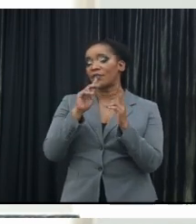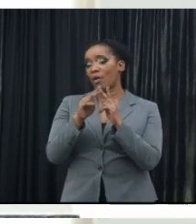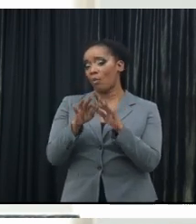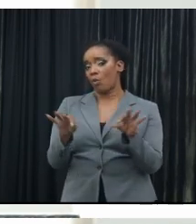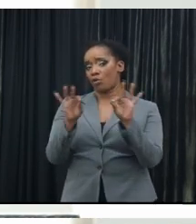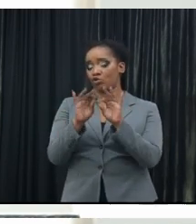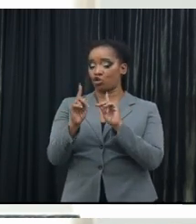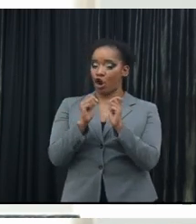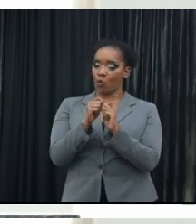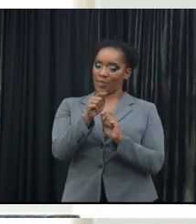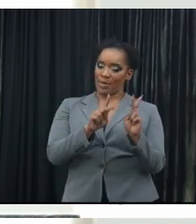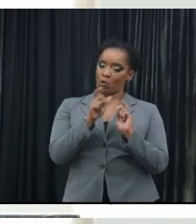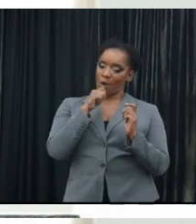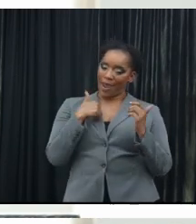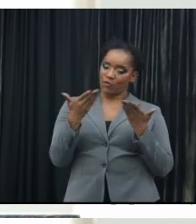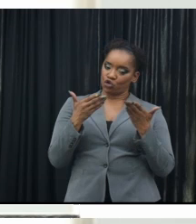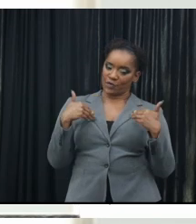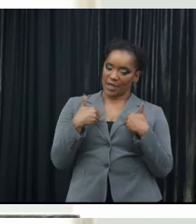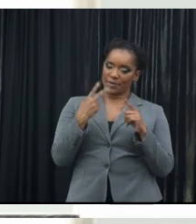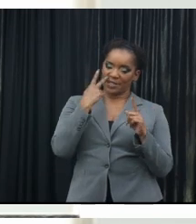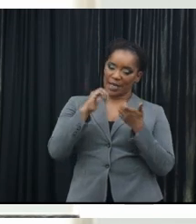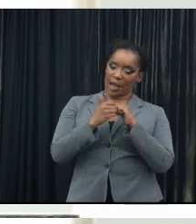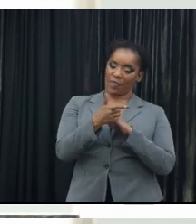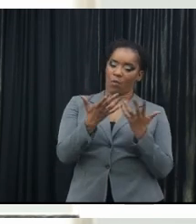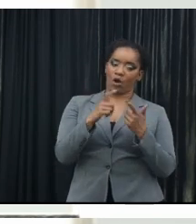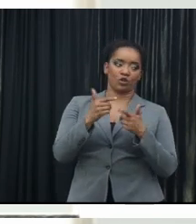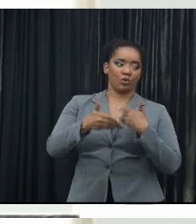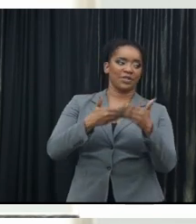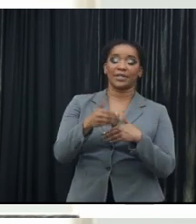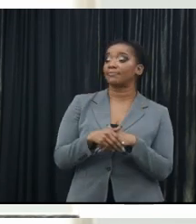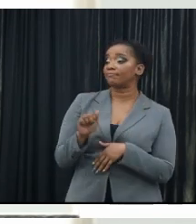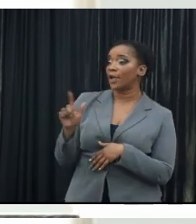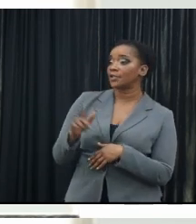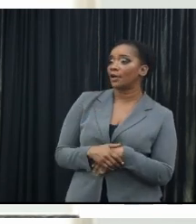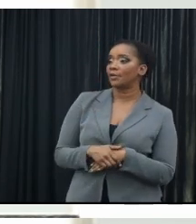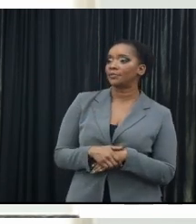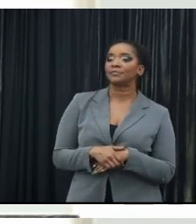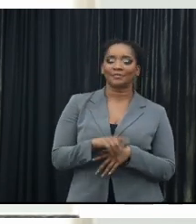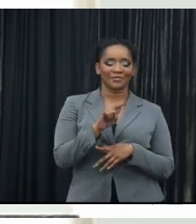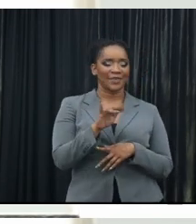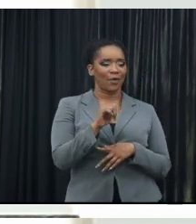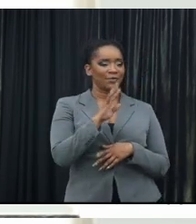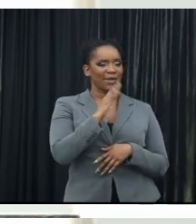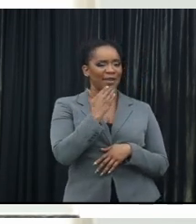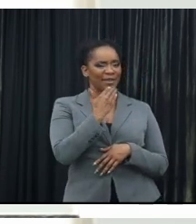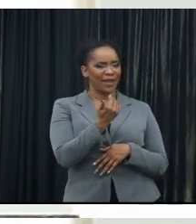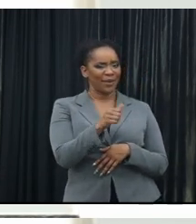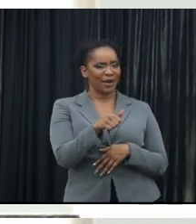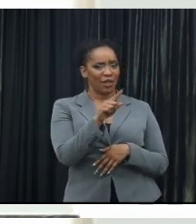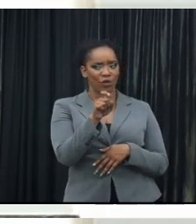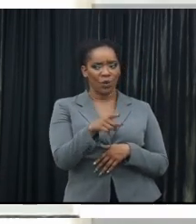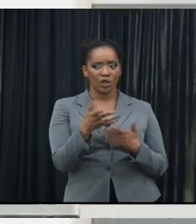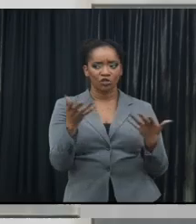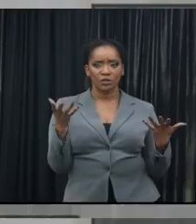animal and see how they would like to handle it. I think that would be big. Tyra speaking, thank you. Any other questions? We have a